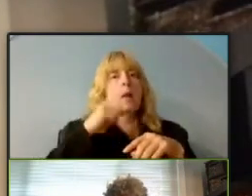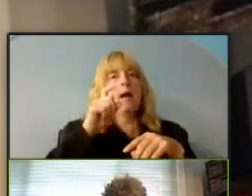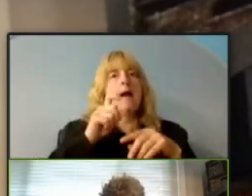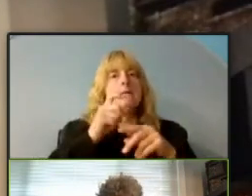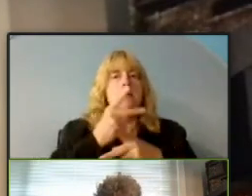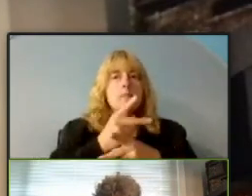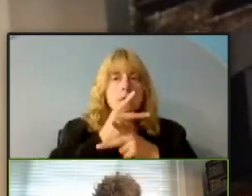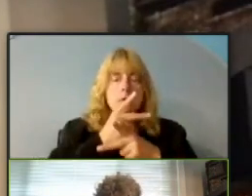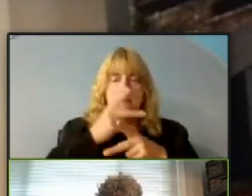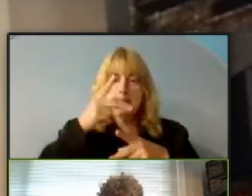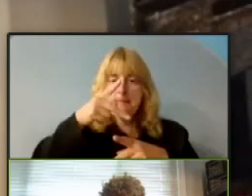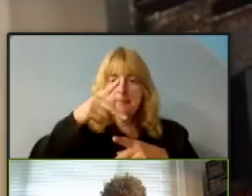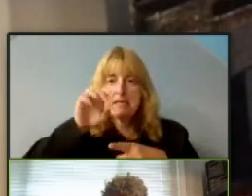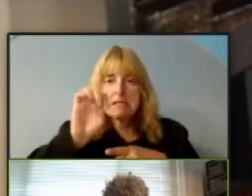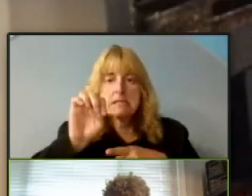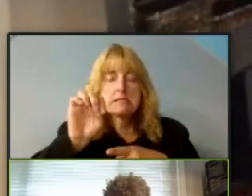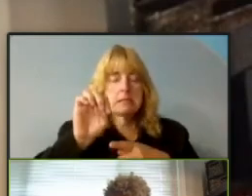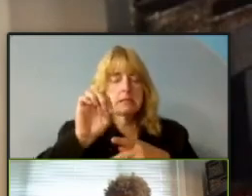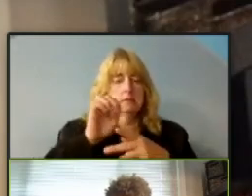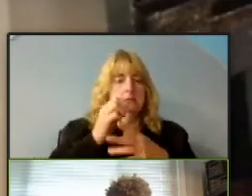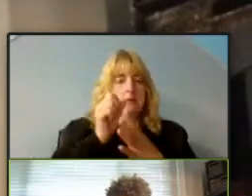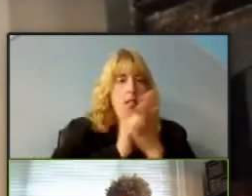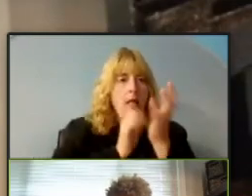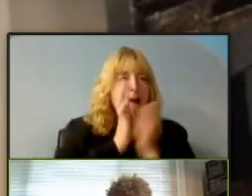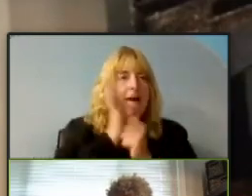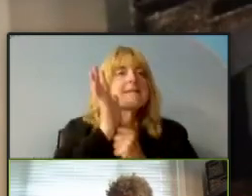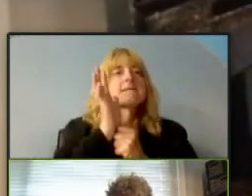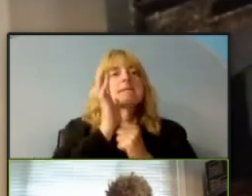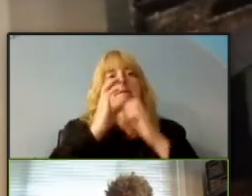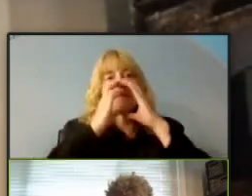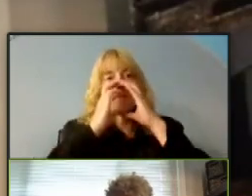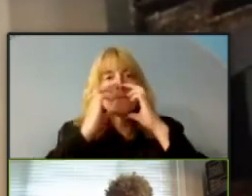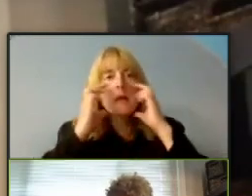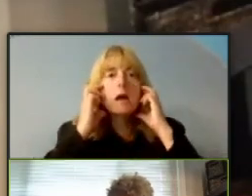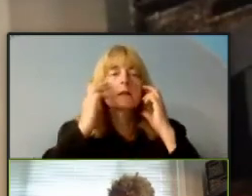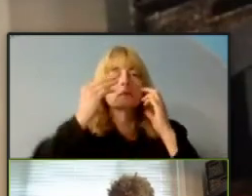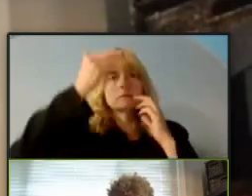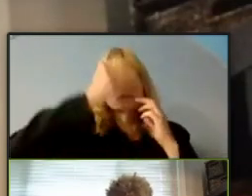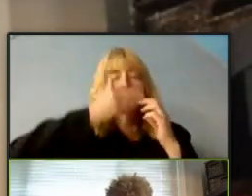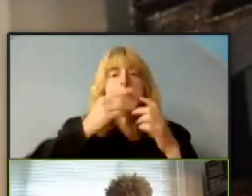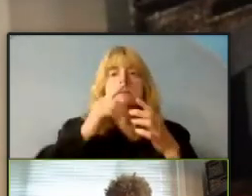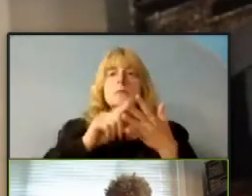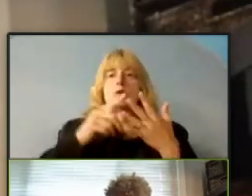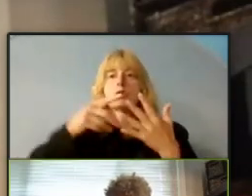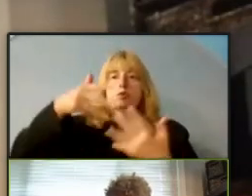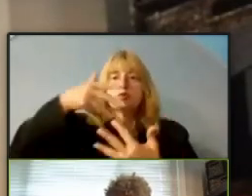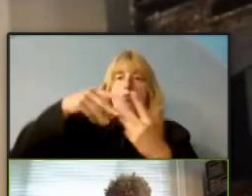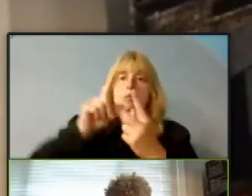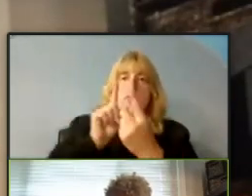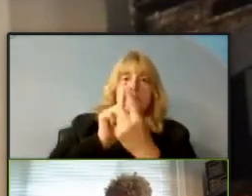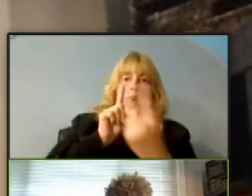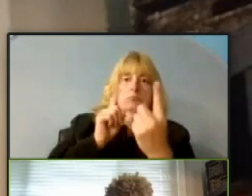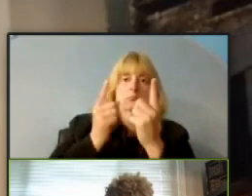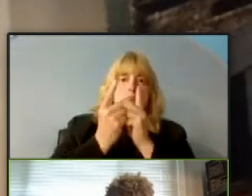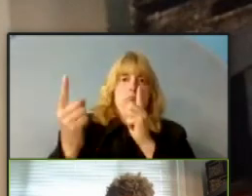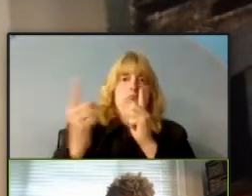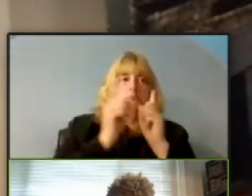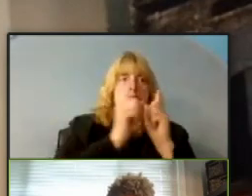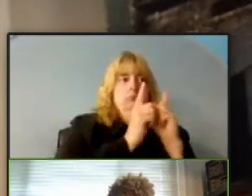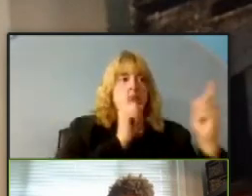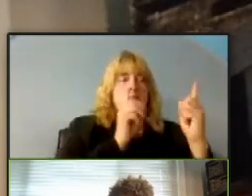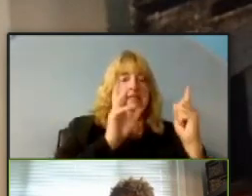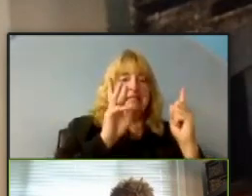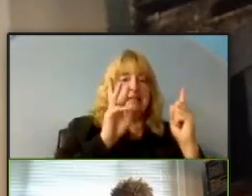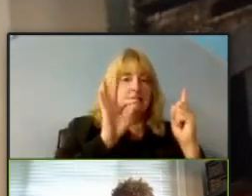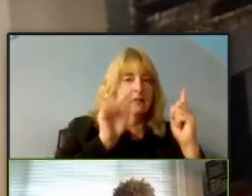social distancing measures, are in place so that they feel safe sending their children back to school in the fall.